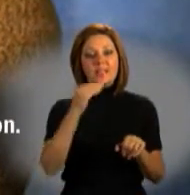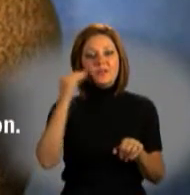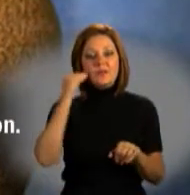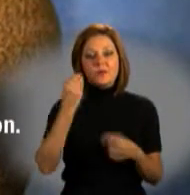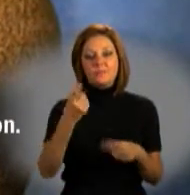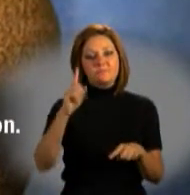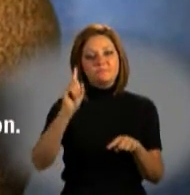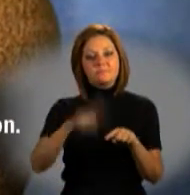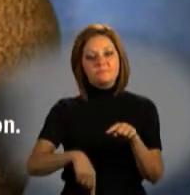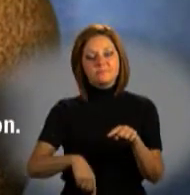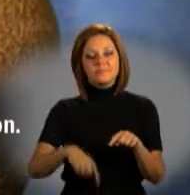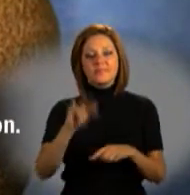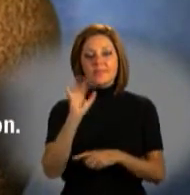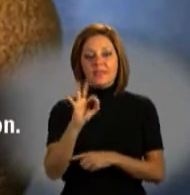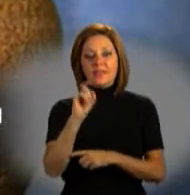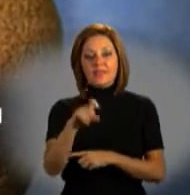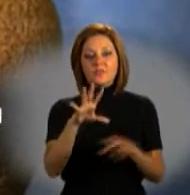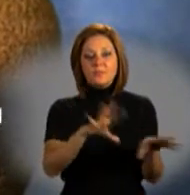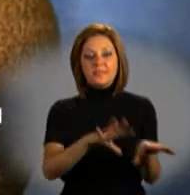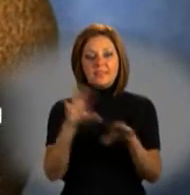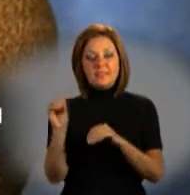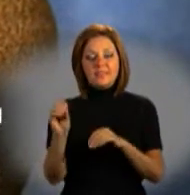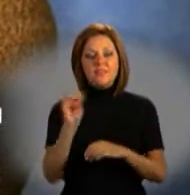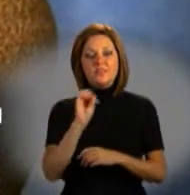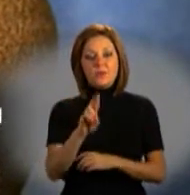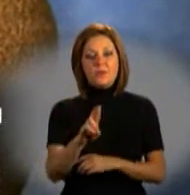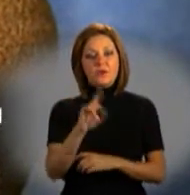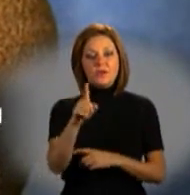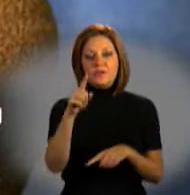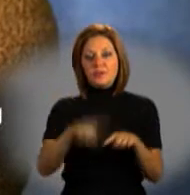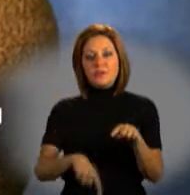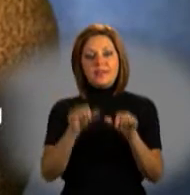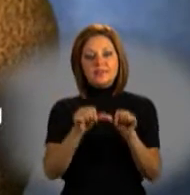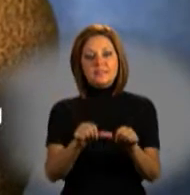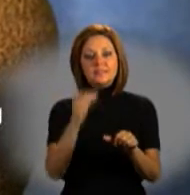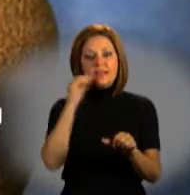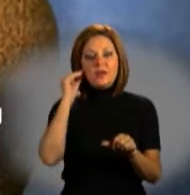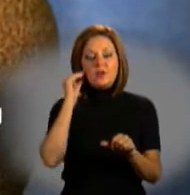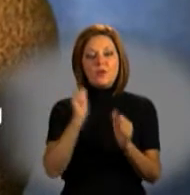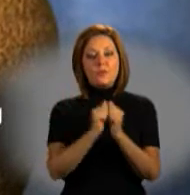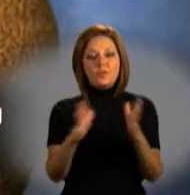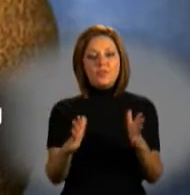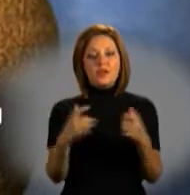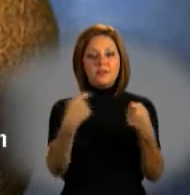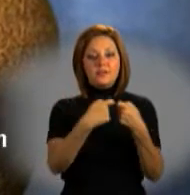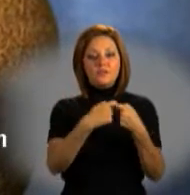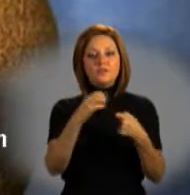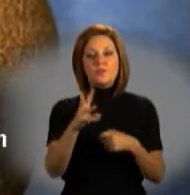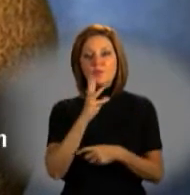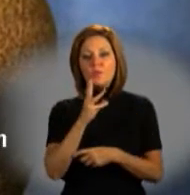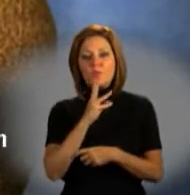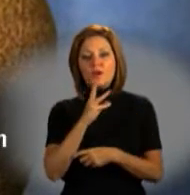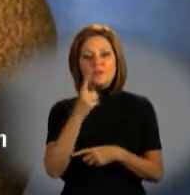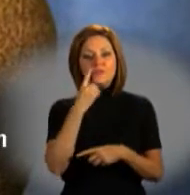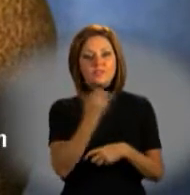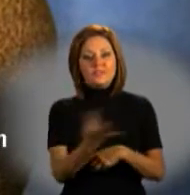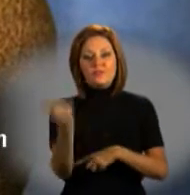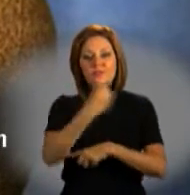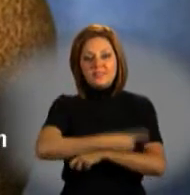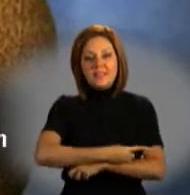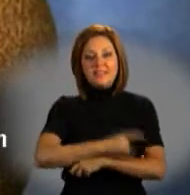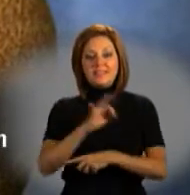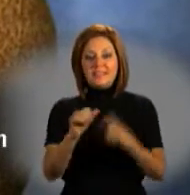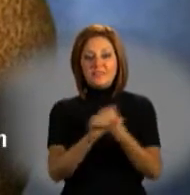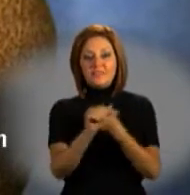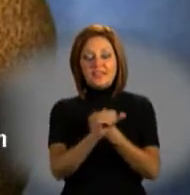Sometimes staying home isn't an option. If an evacuation is necessary or being home without electricity or running water for several days